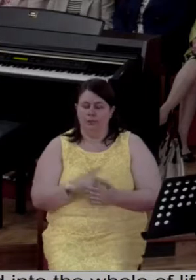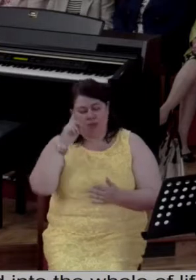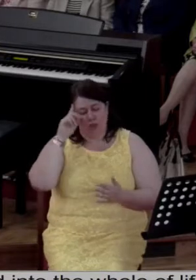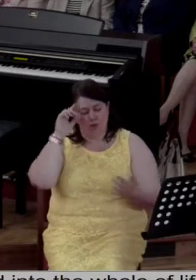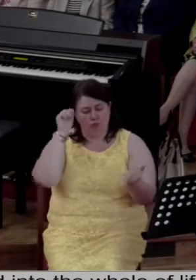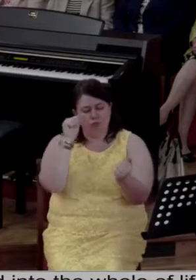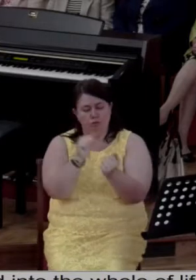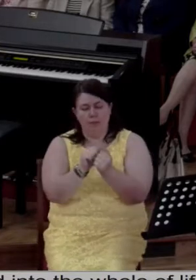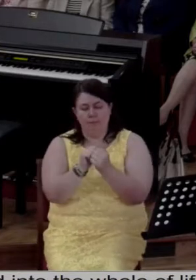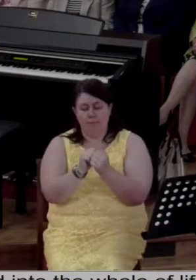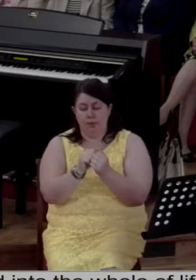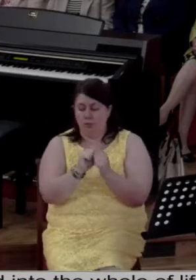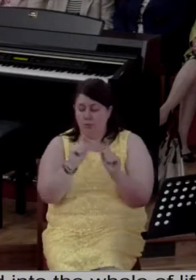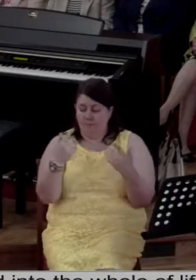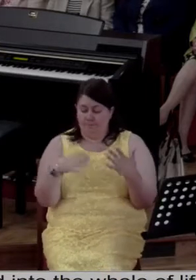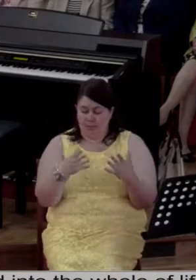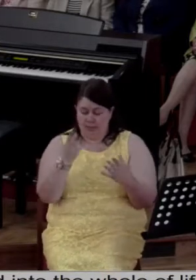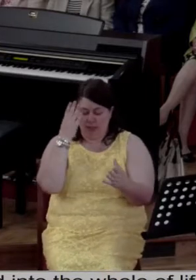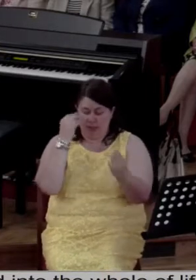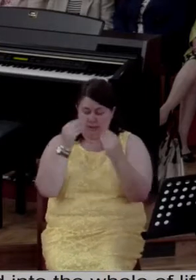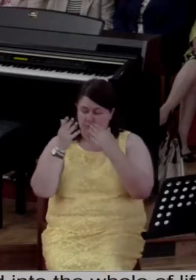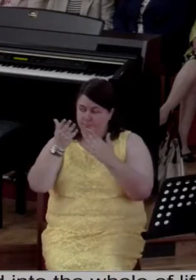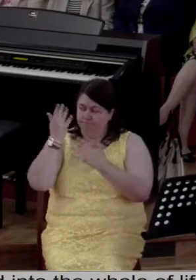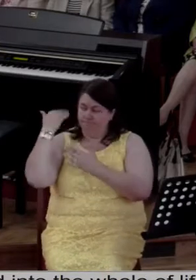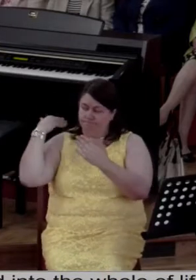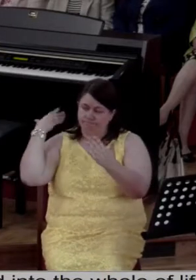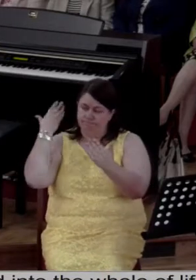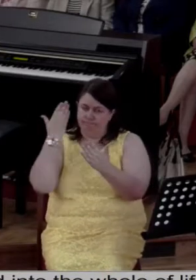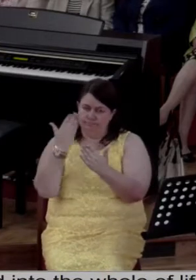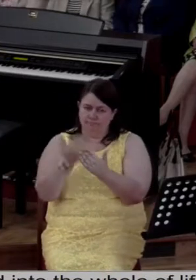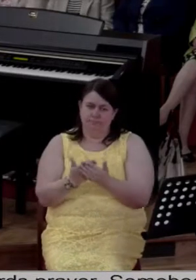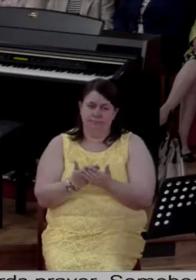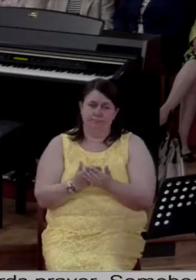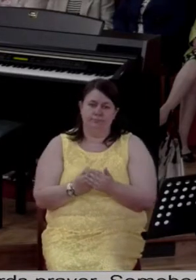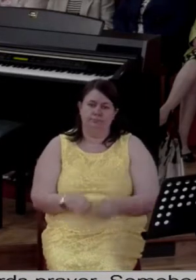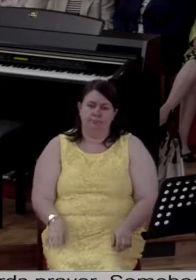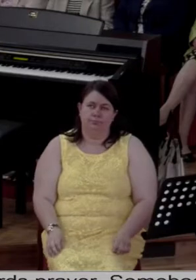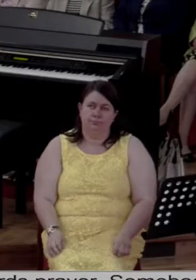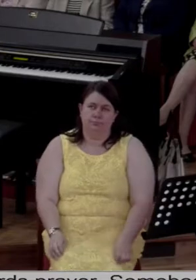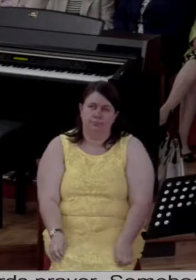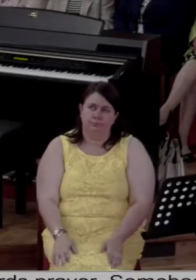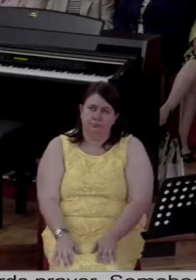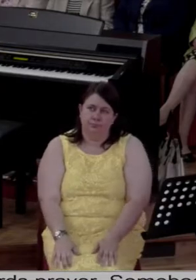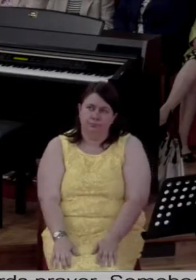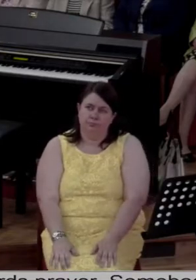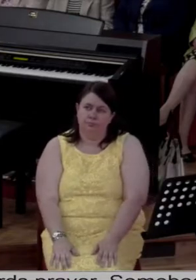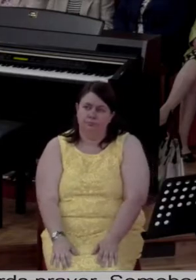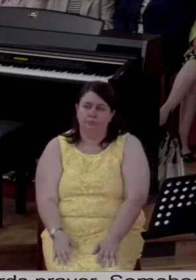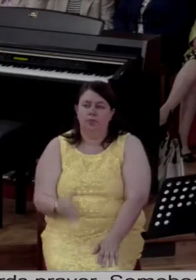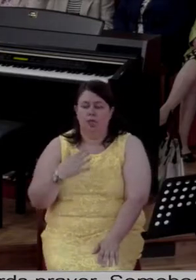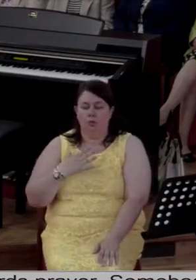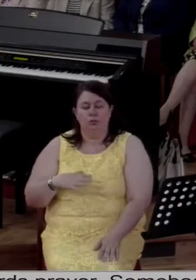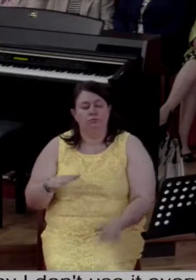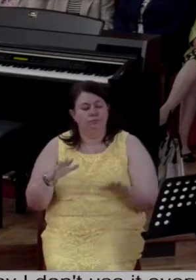Remembering many of the things we've learned, I hope, about that prayer along the way, taking our